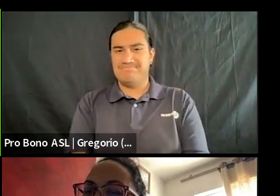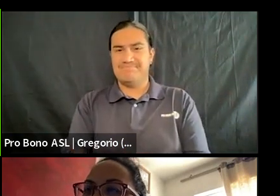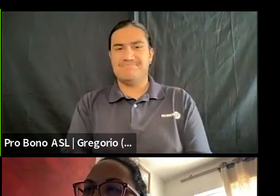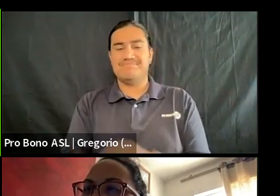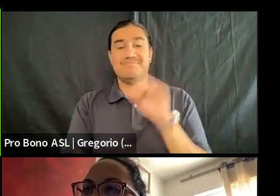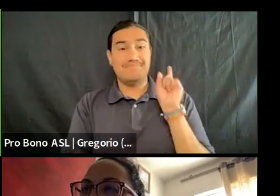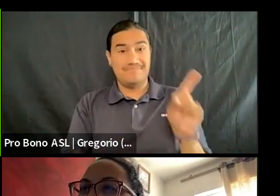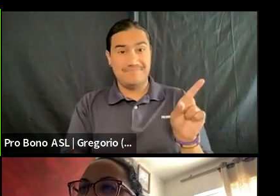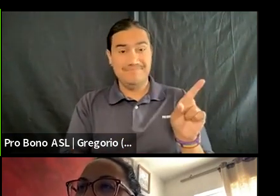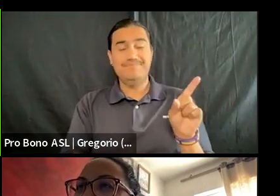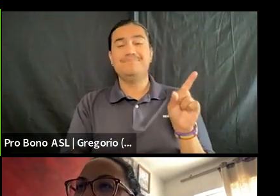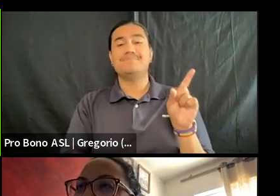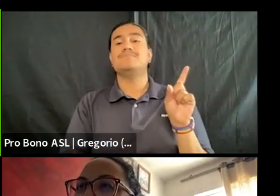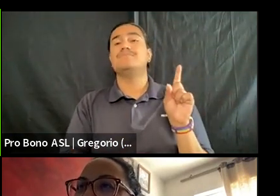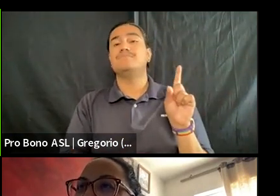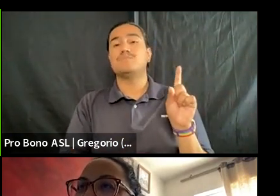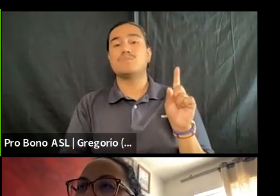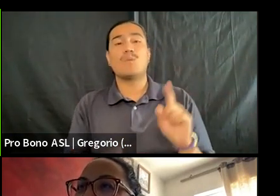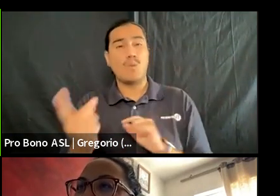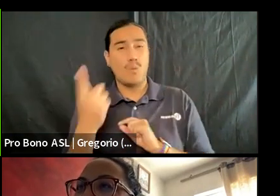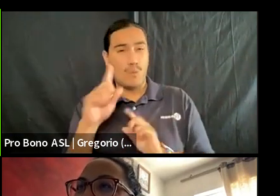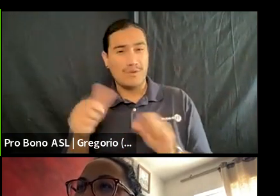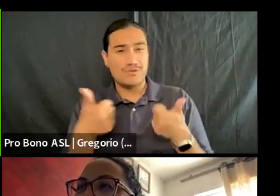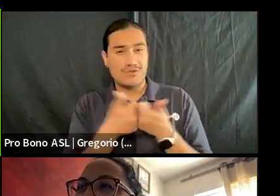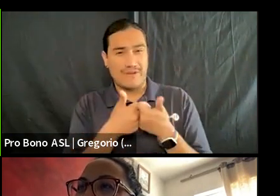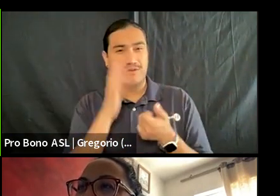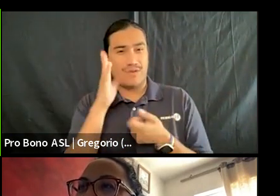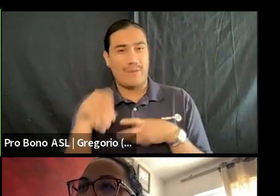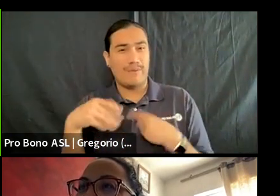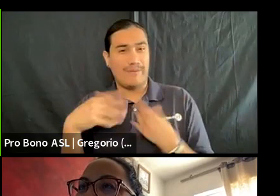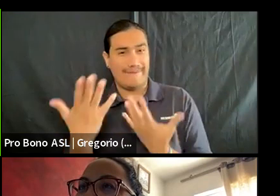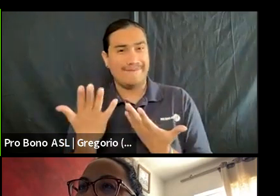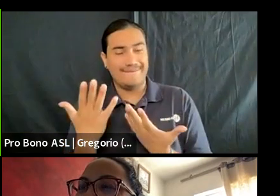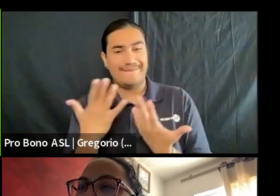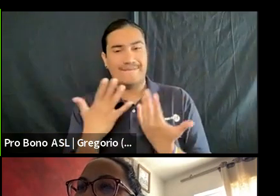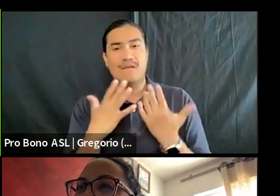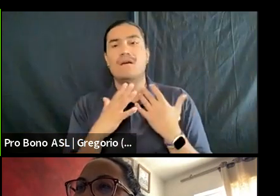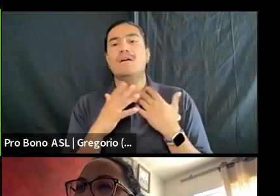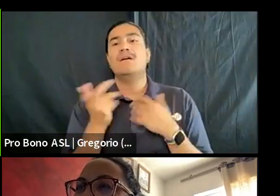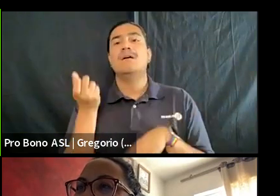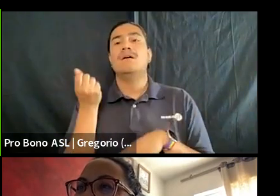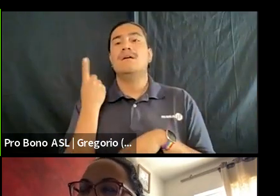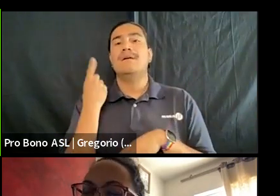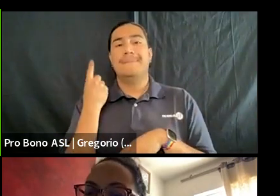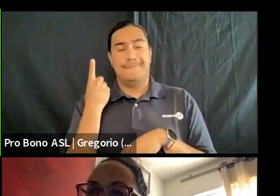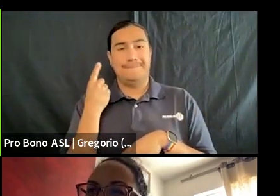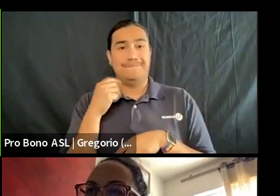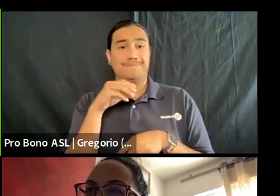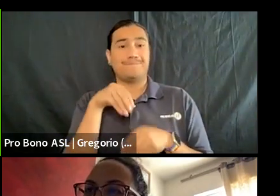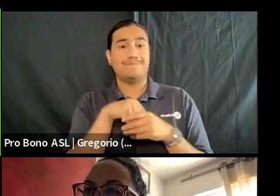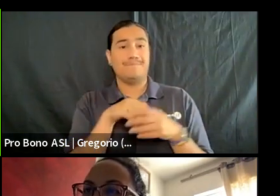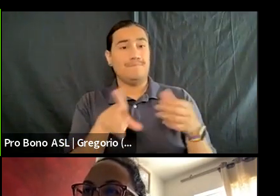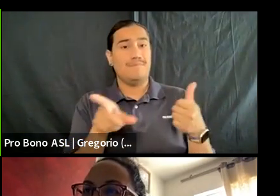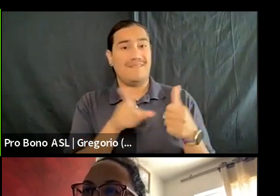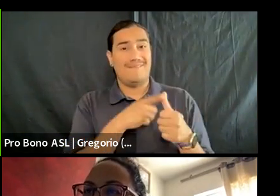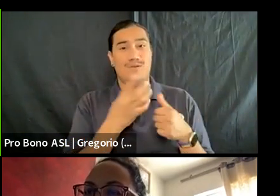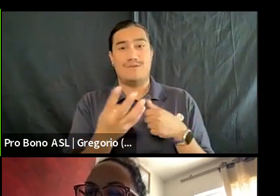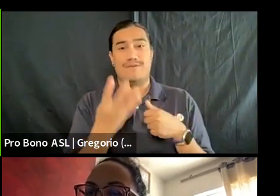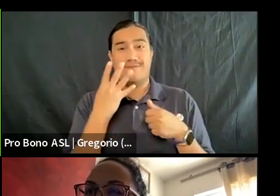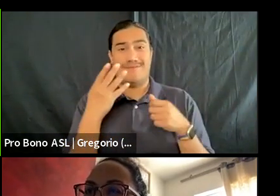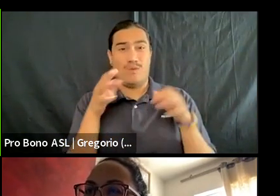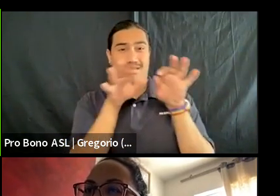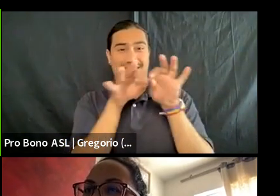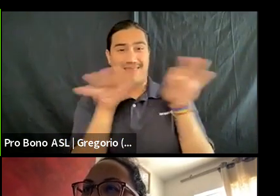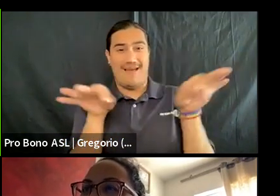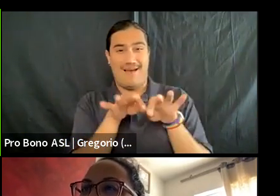Now, one of the challenges that I'm gonna give you is that in the first four lines, we